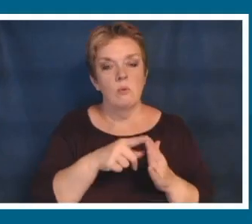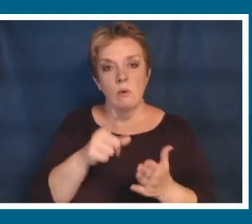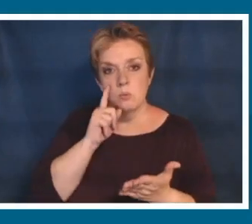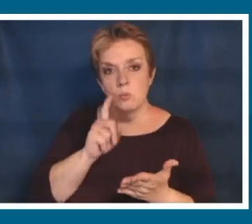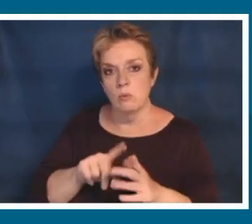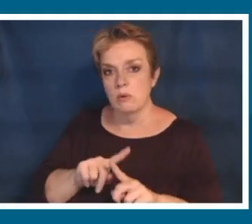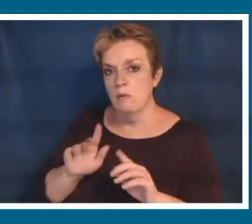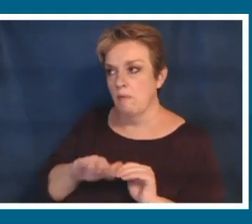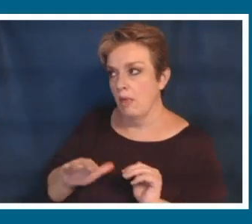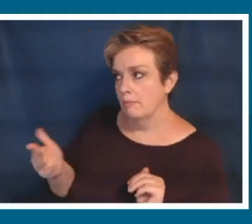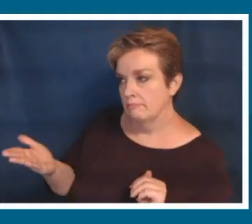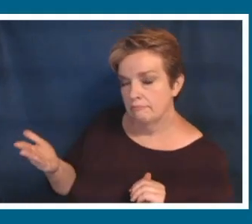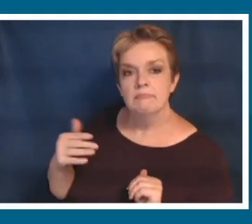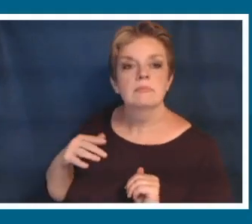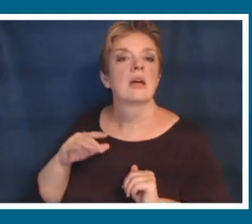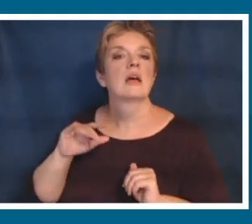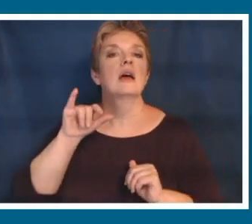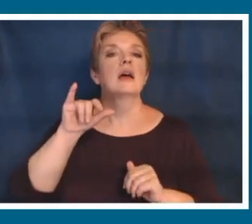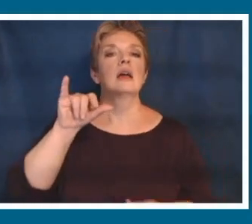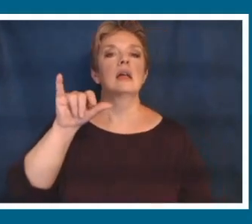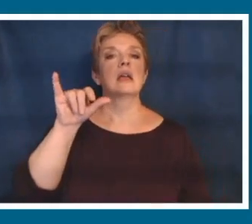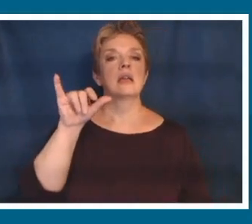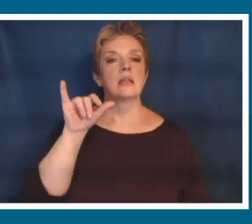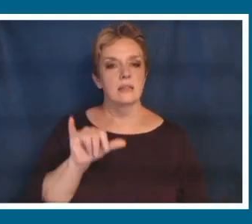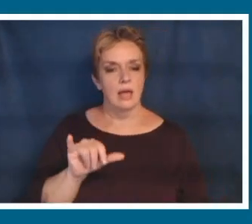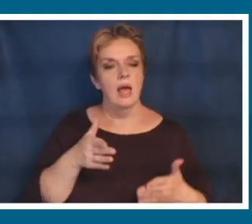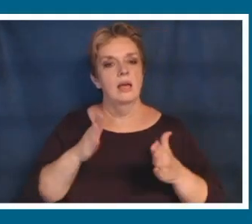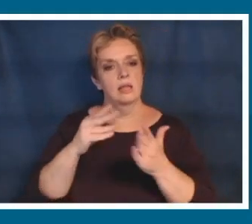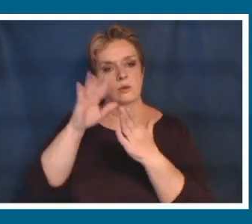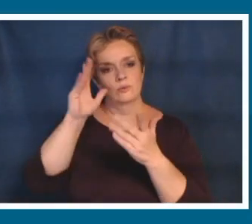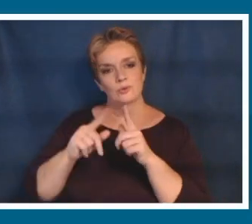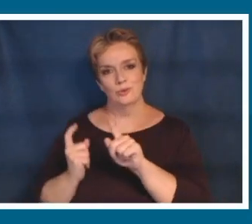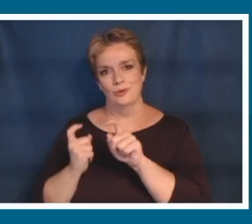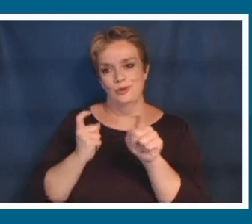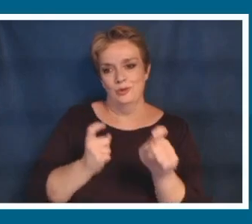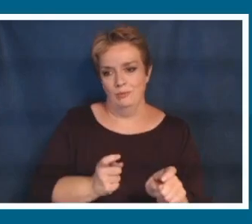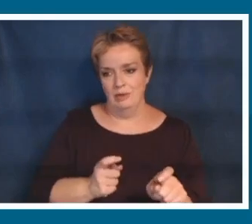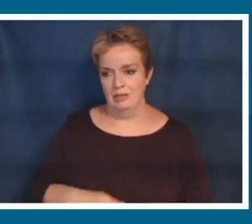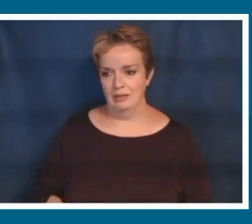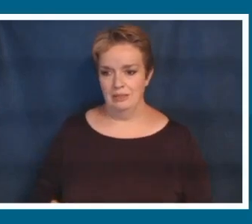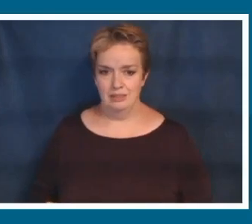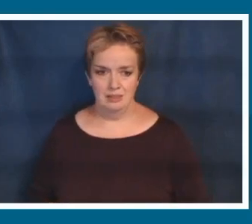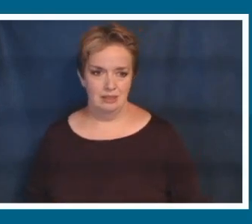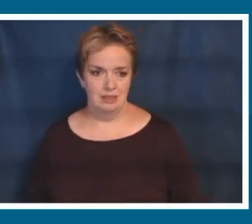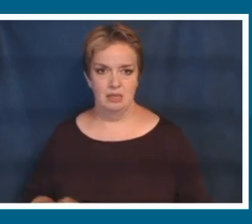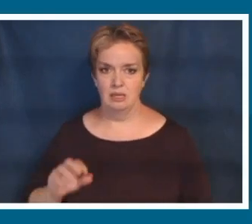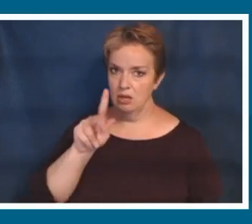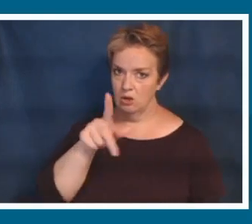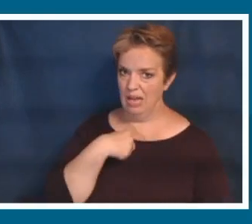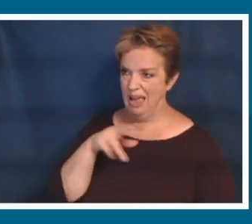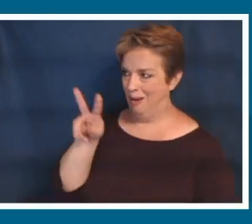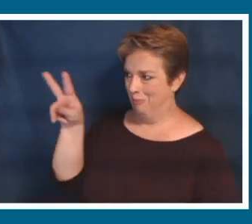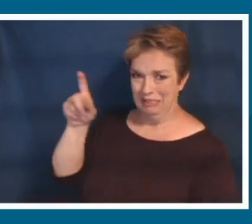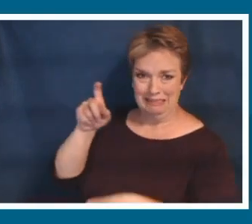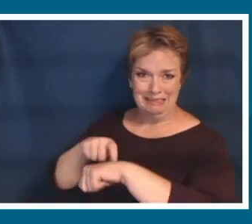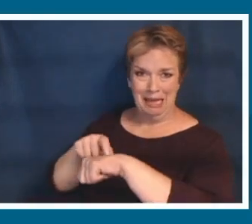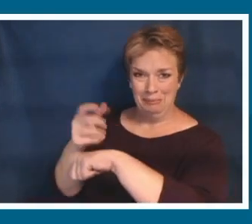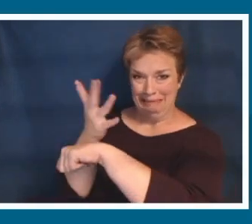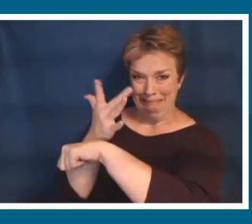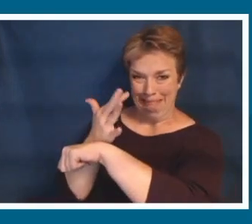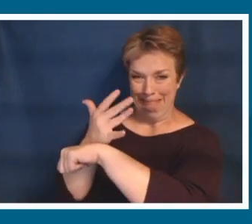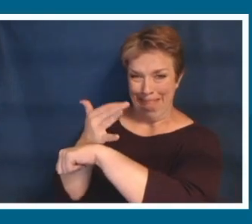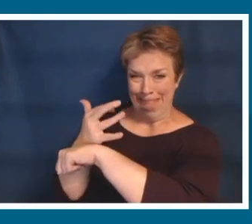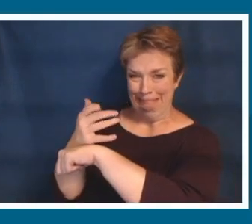classroom. Thanks, you guys. Okay, I'm looking at the clock and we are losing time fast. So 2